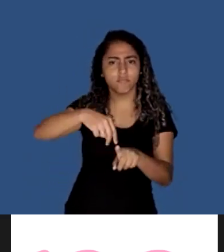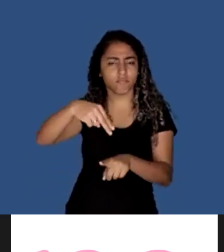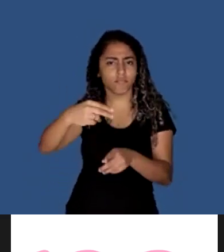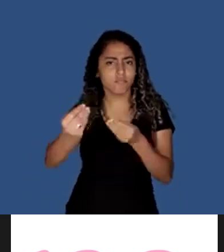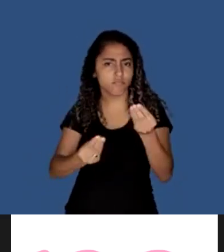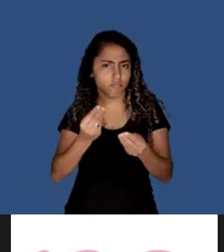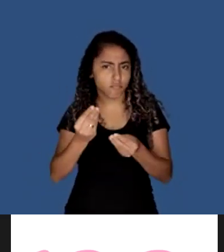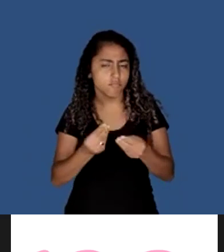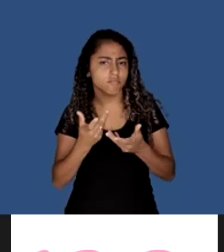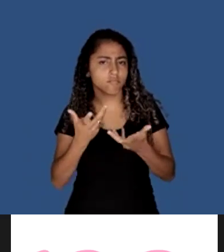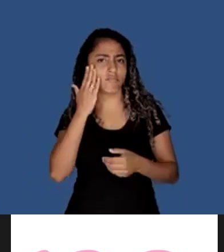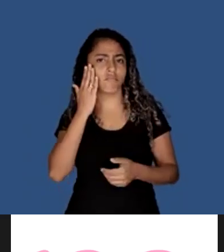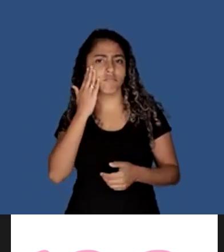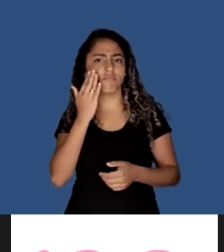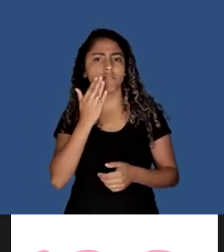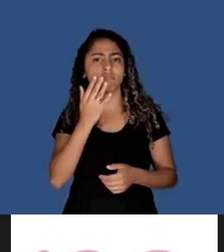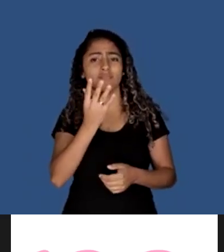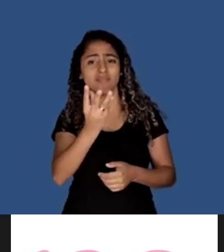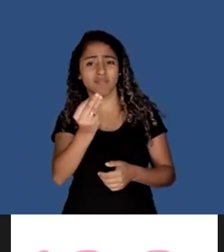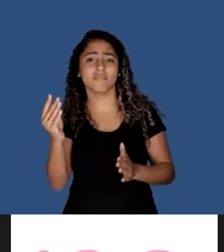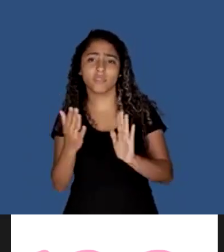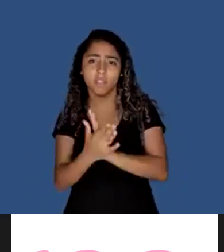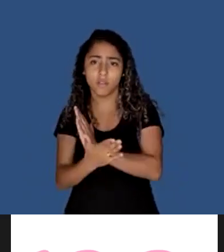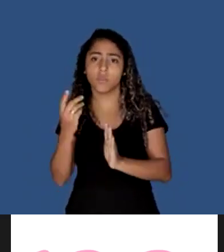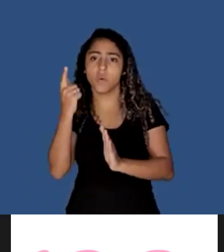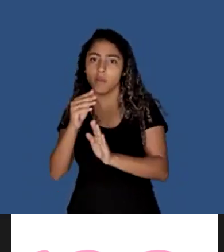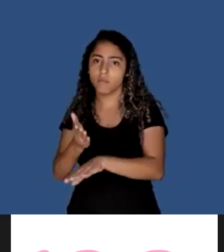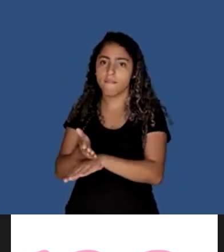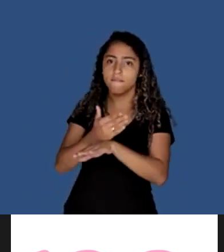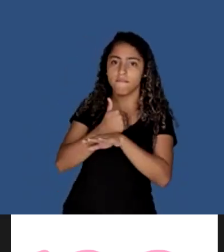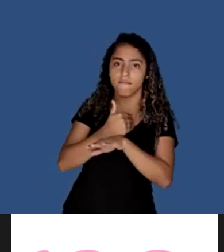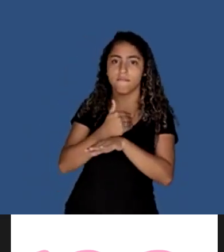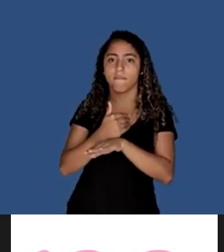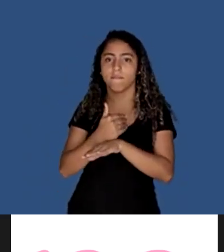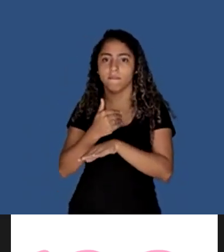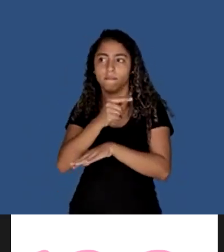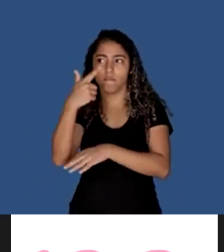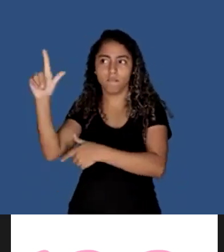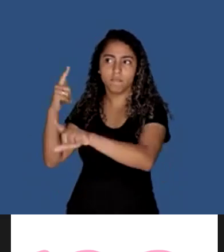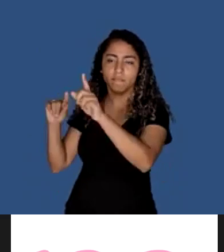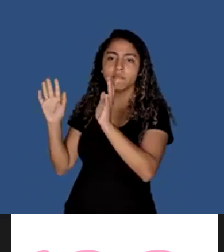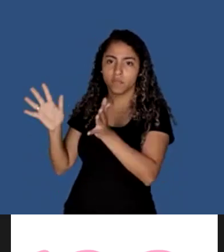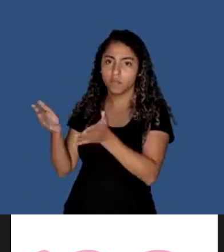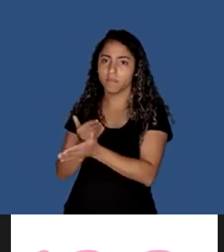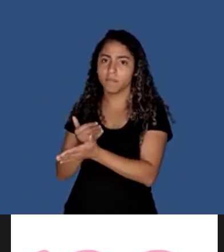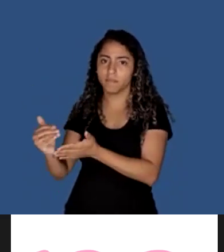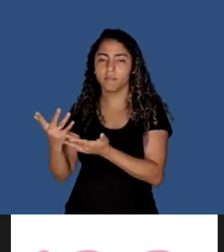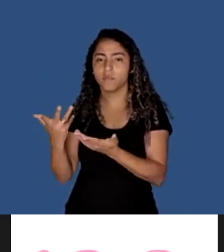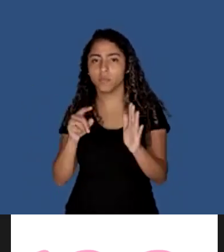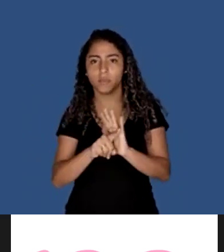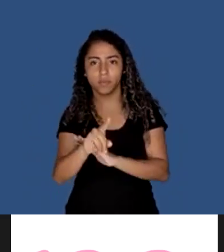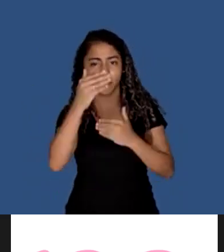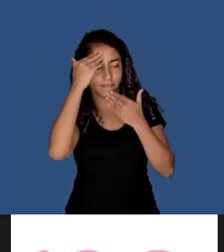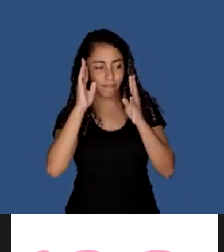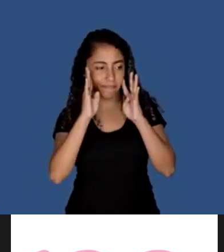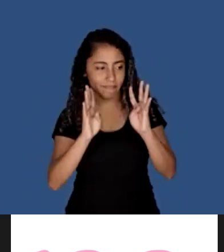for November? Do you have any? Because we know that many players have already started working on their Black Friday promotions. So